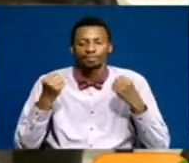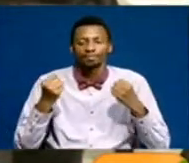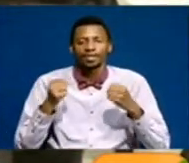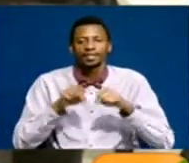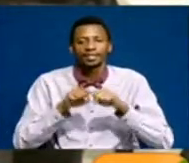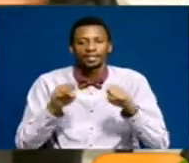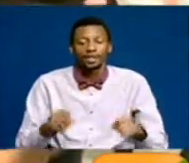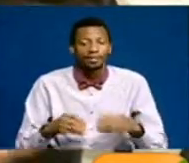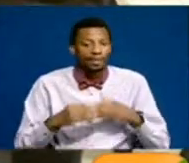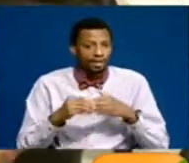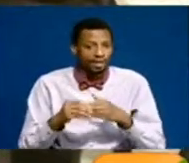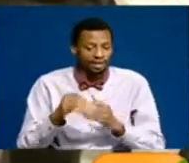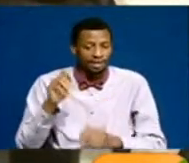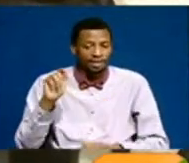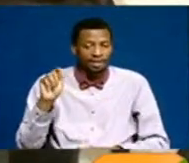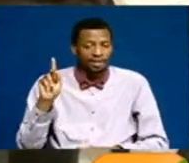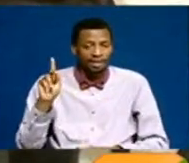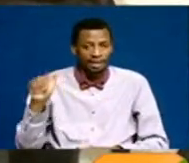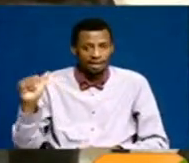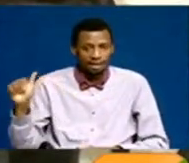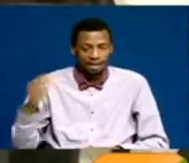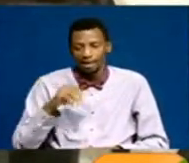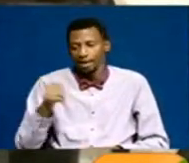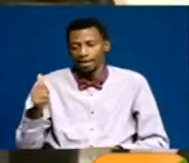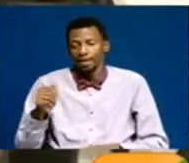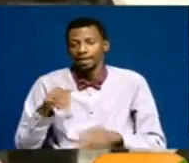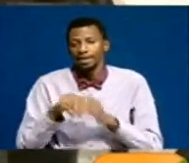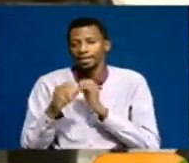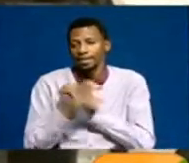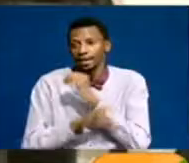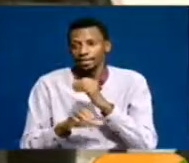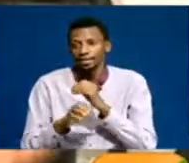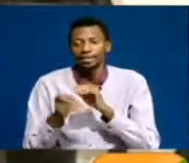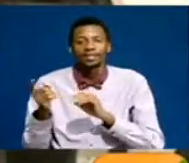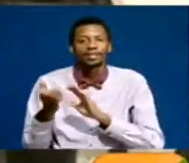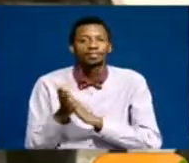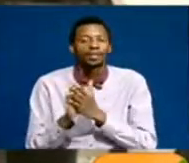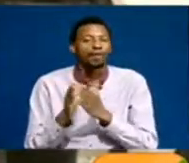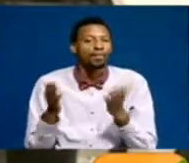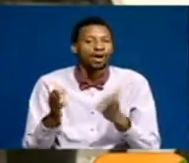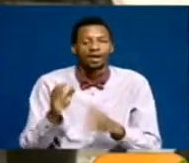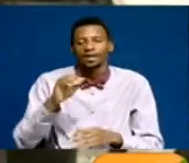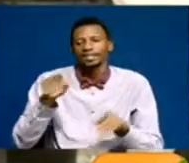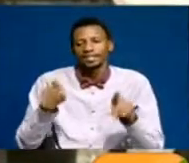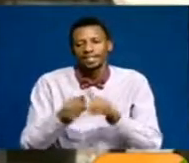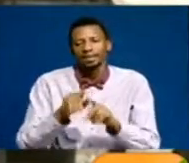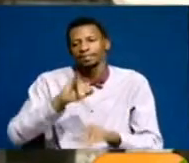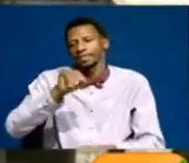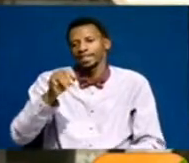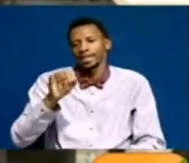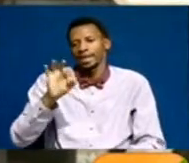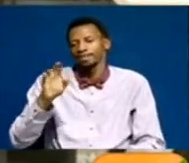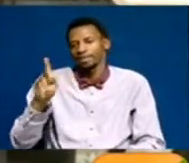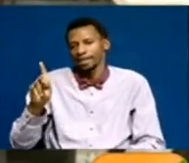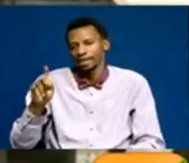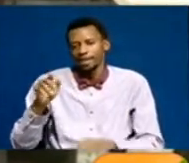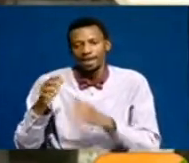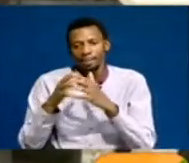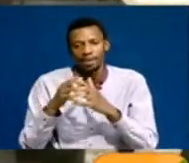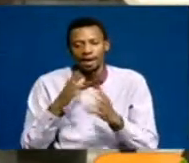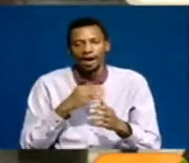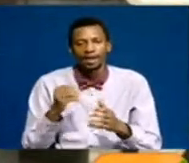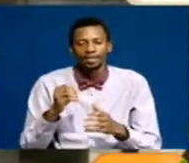International Airports and other airports around the country into the leagues of JFK in the US and Heathrow in the